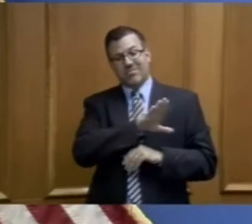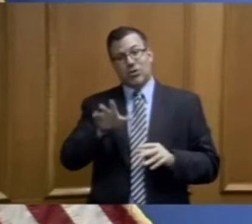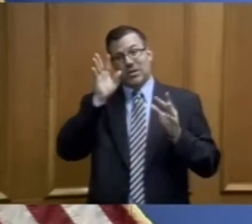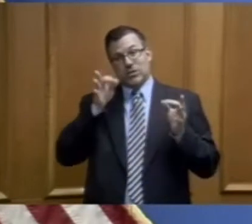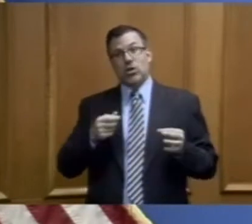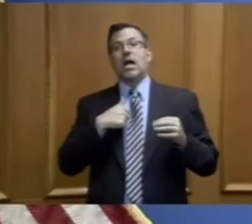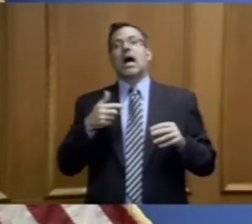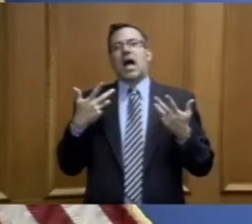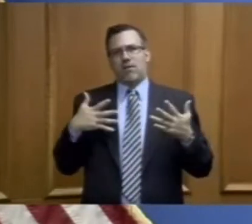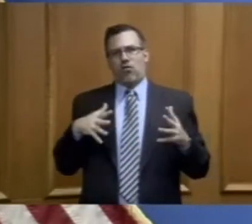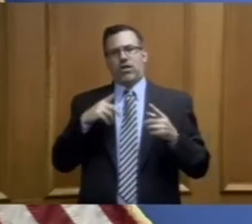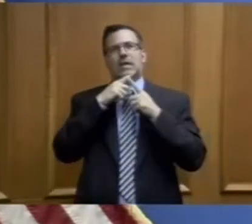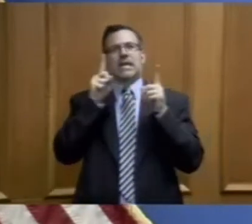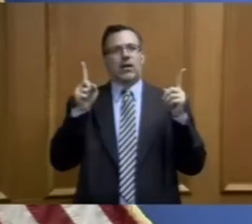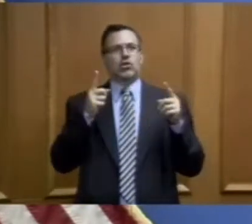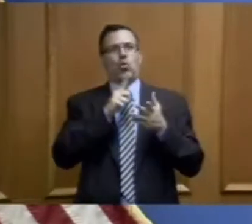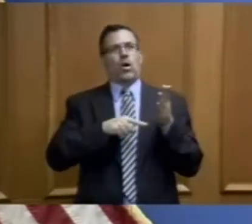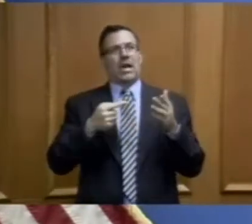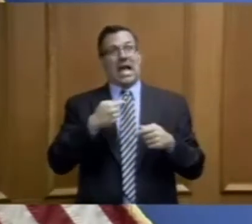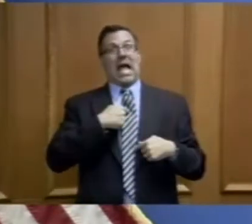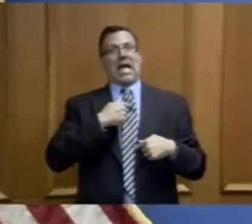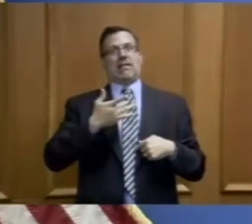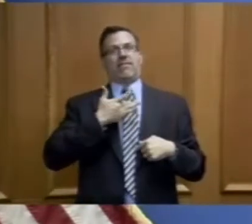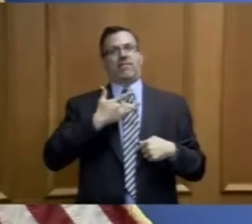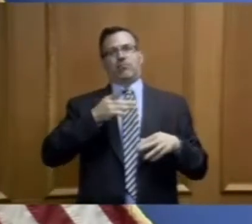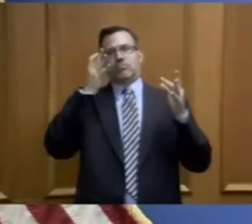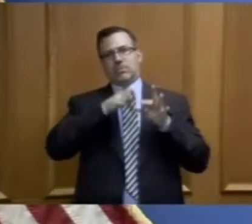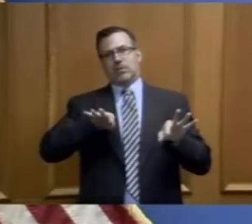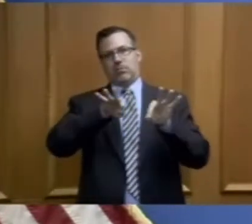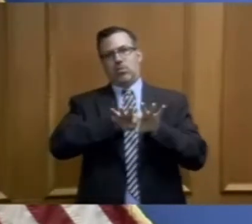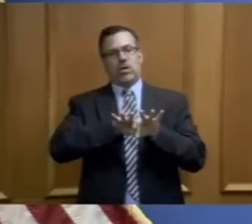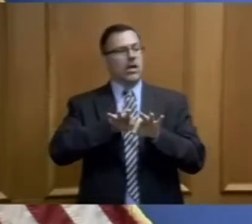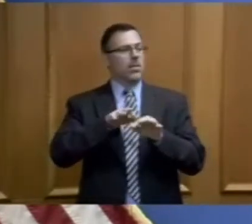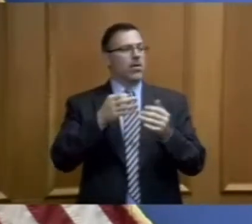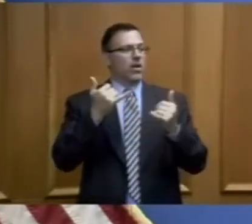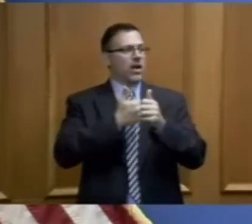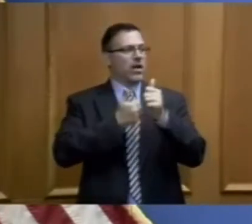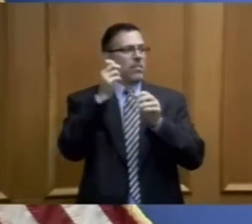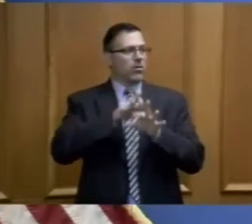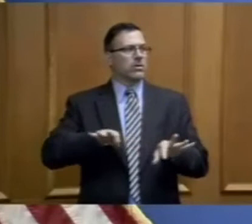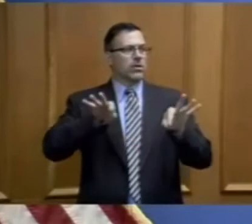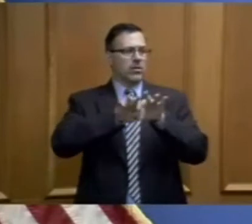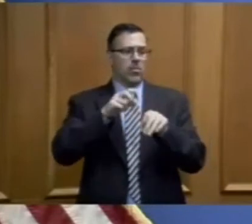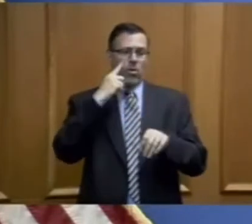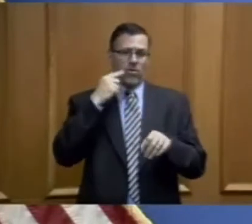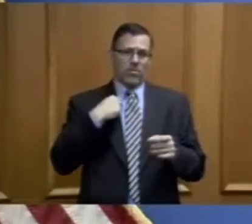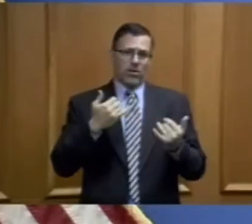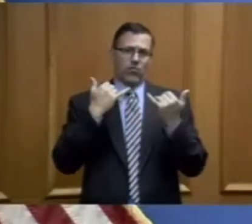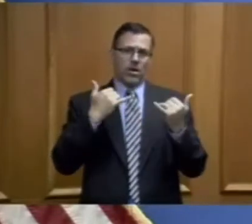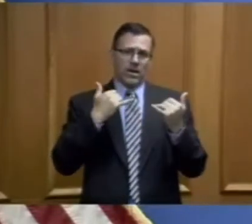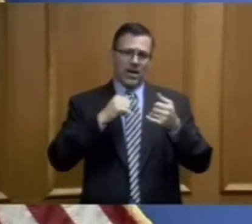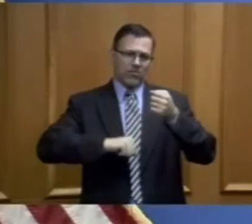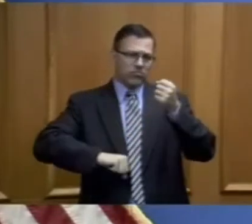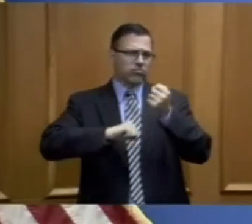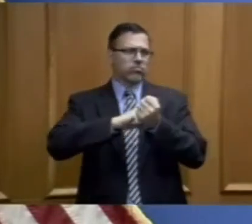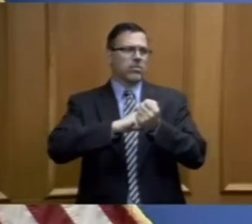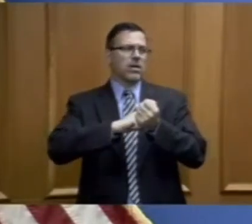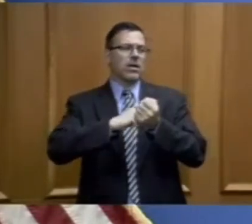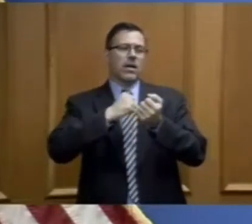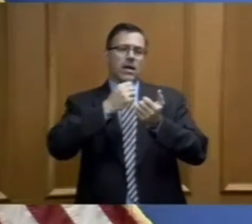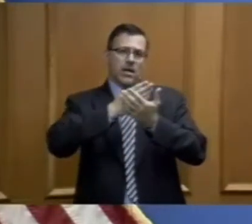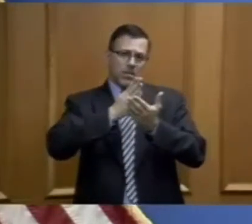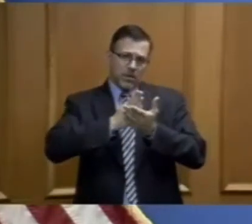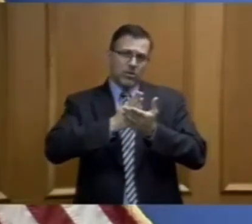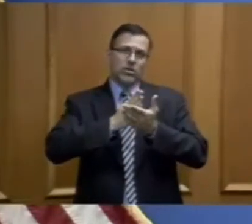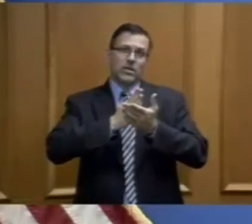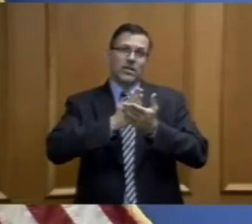to me, but what's of utmost important to me right now is settling in on a budget that's fiscally responsible for the next year through the greatest